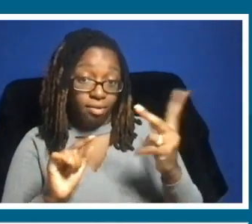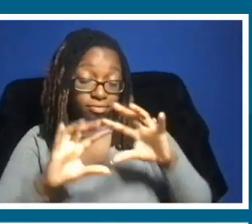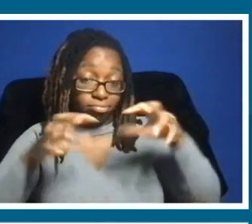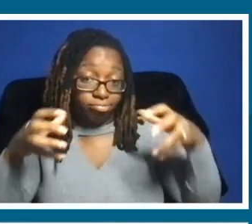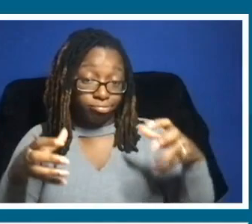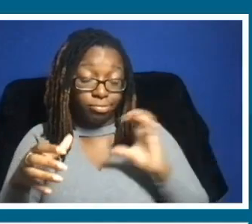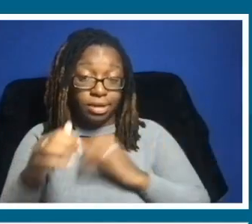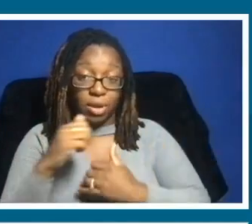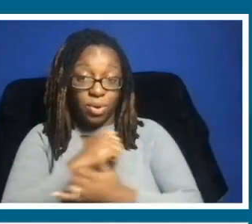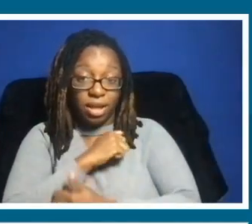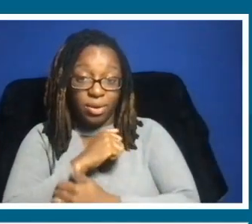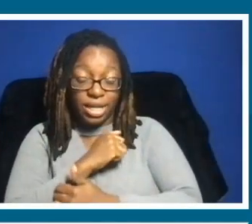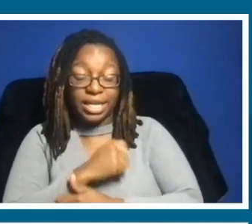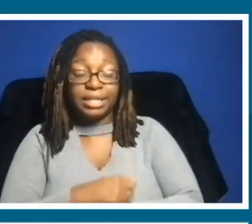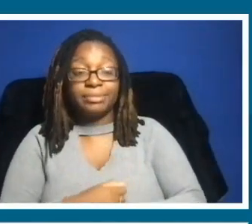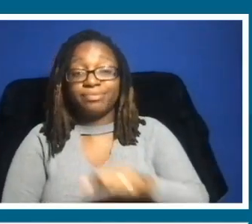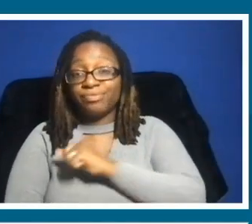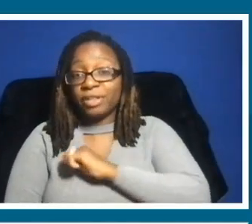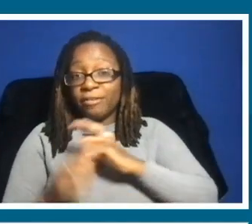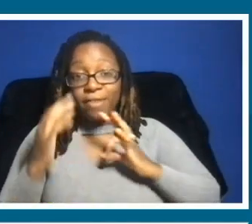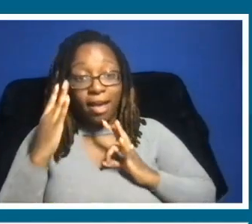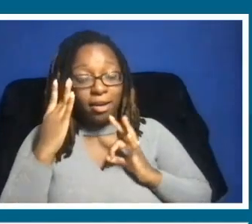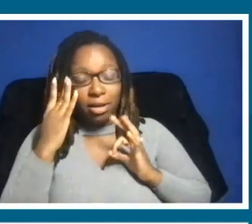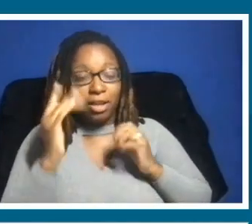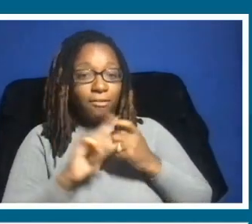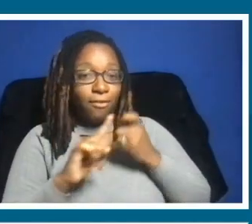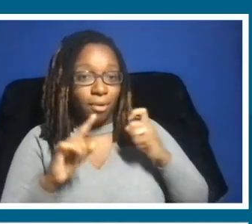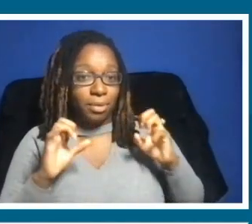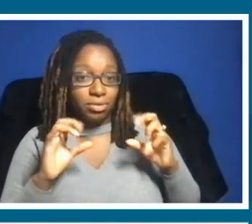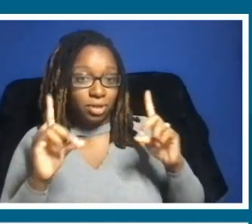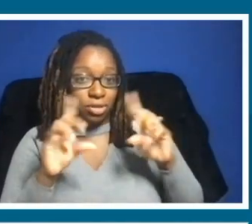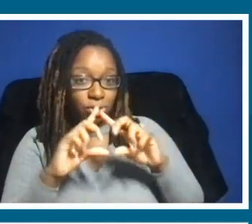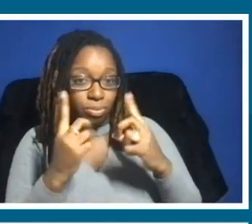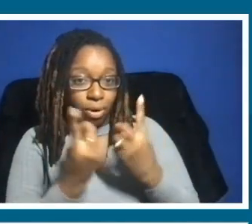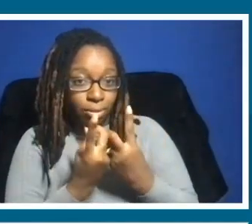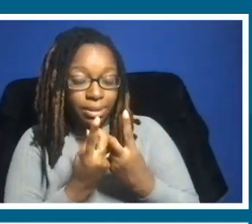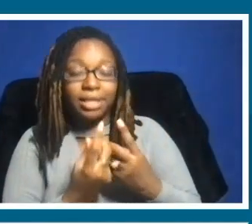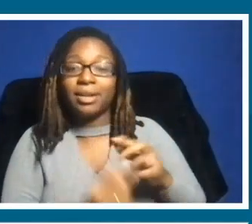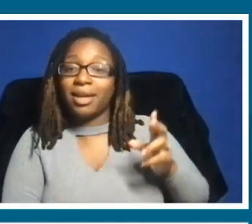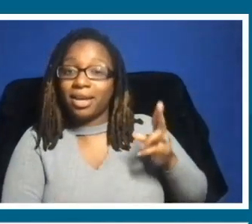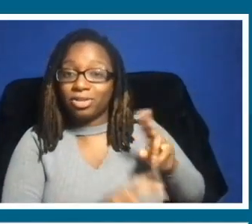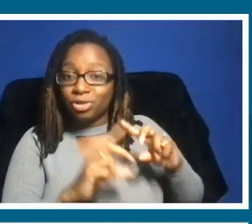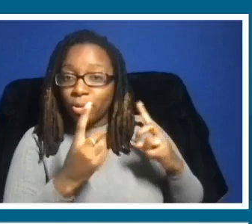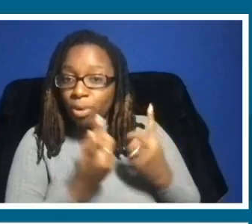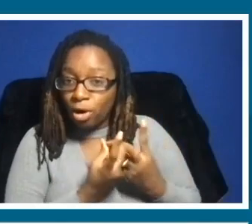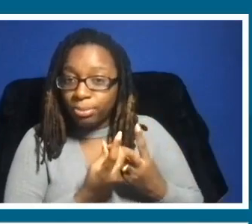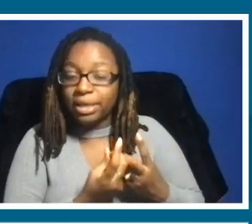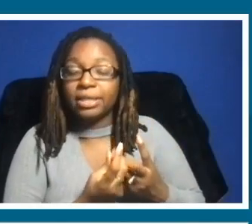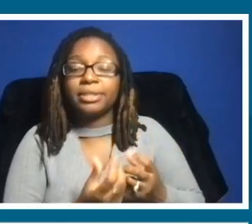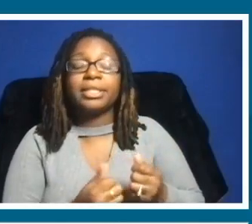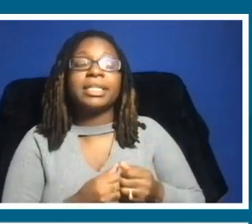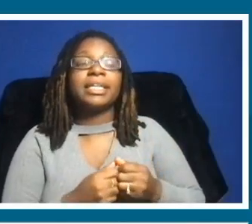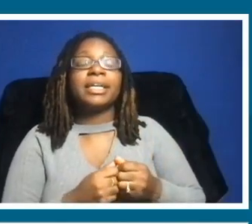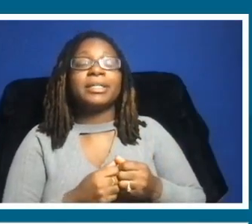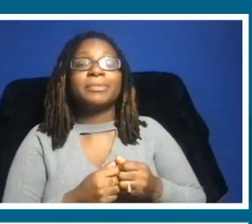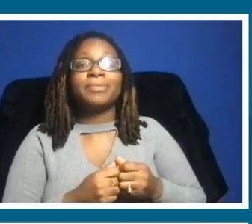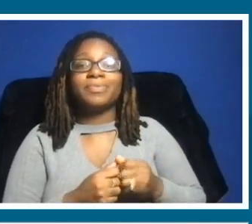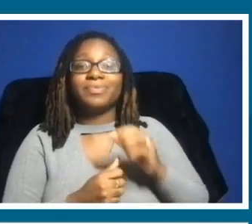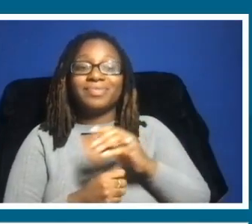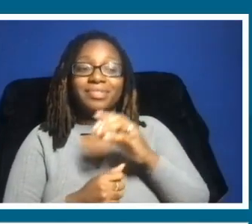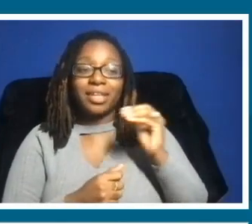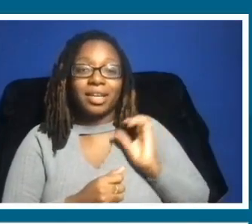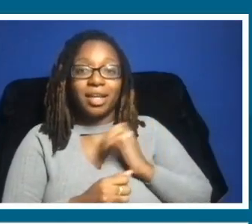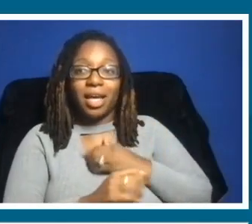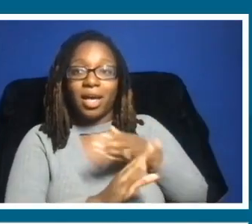faculty members from both the education department and the history department of our university, and our pre-service